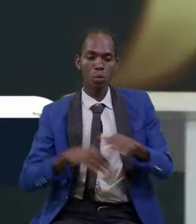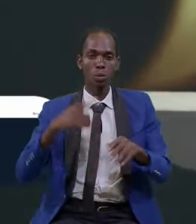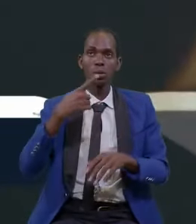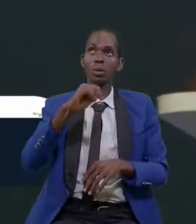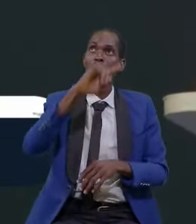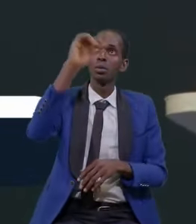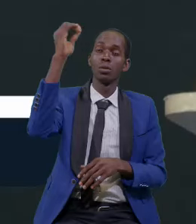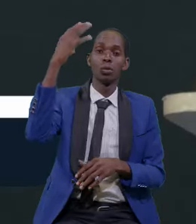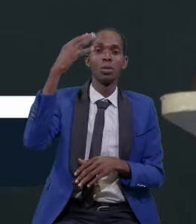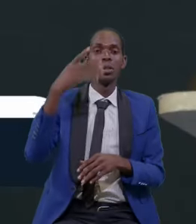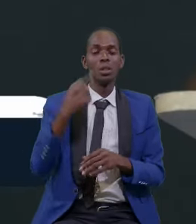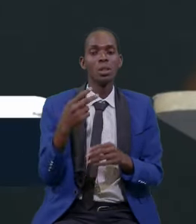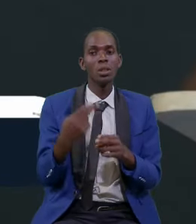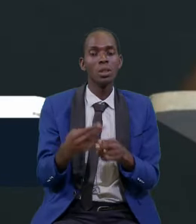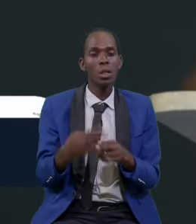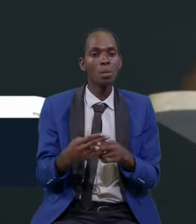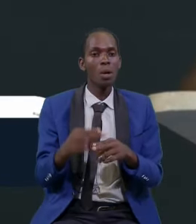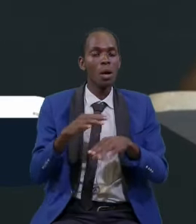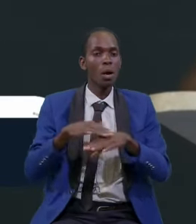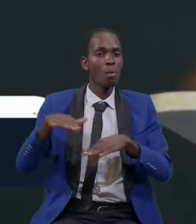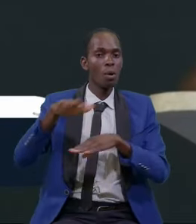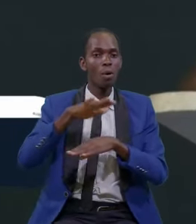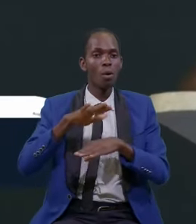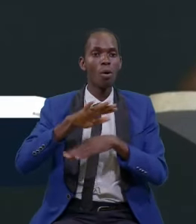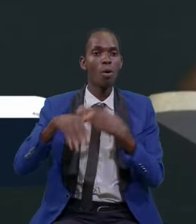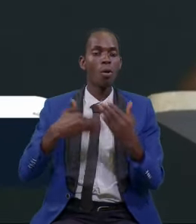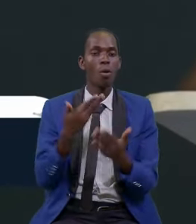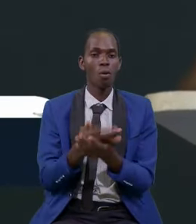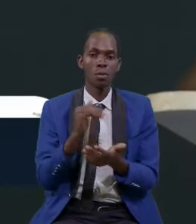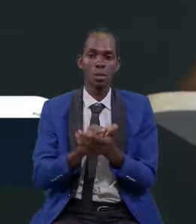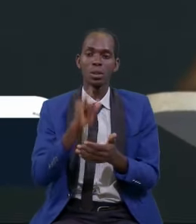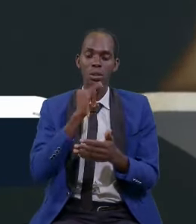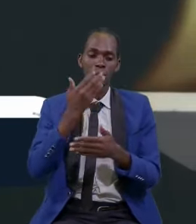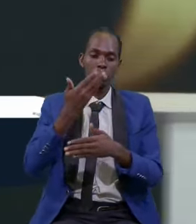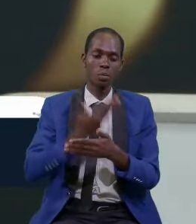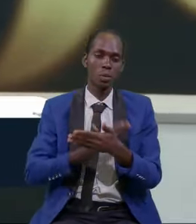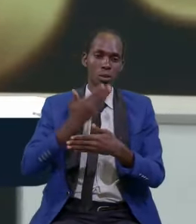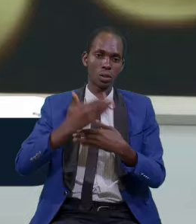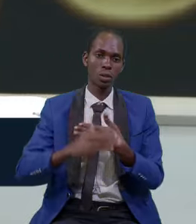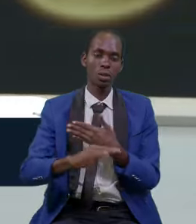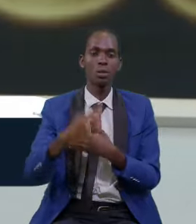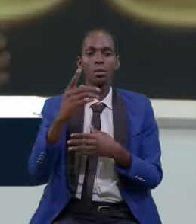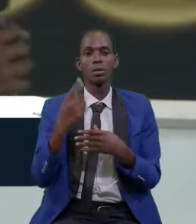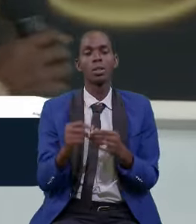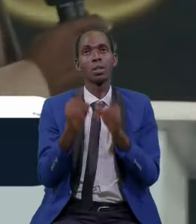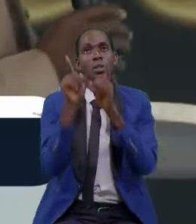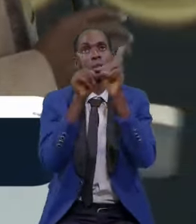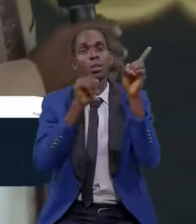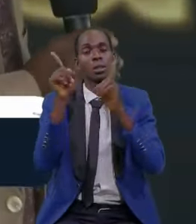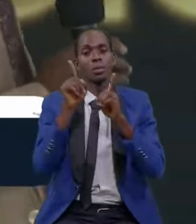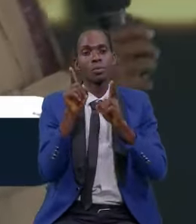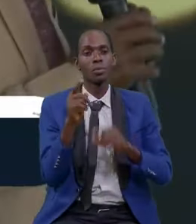above all that is beyond the star. Look at Philippians chapter